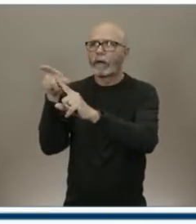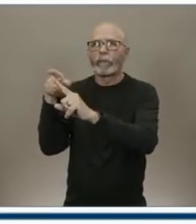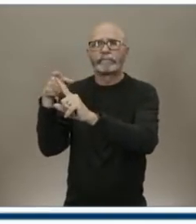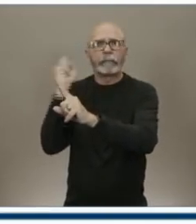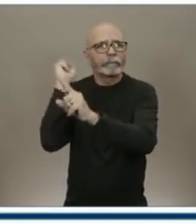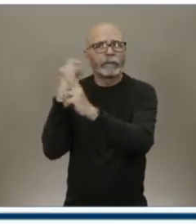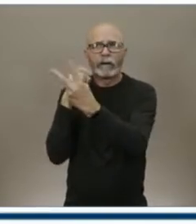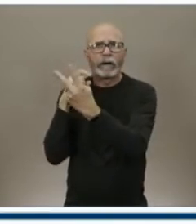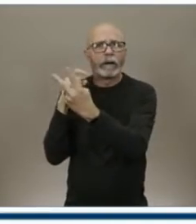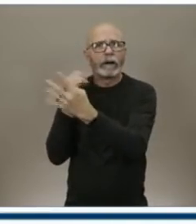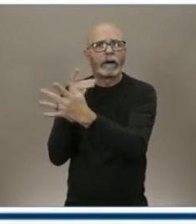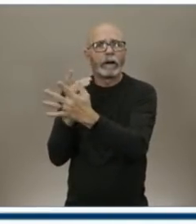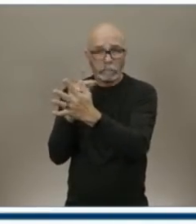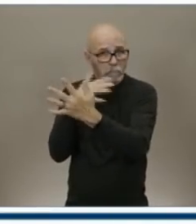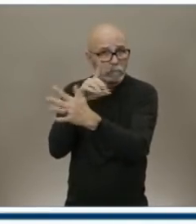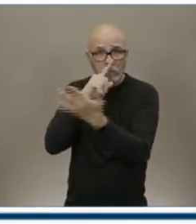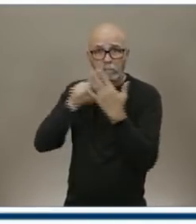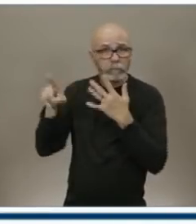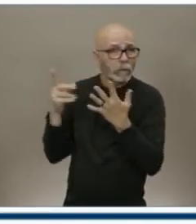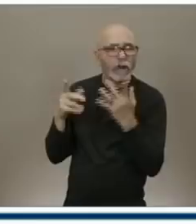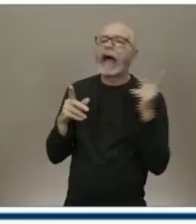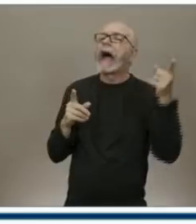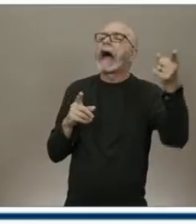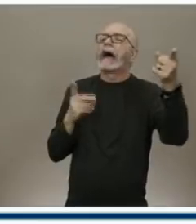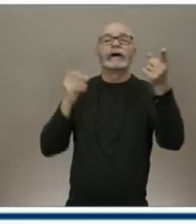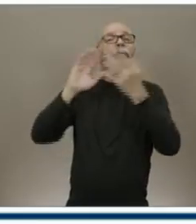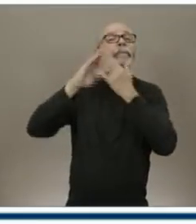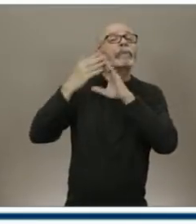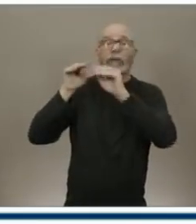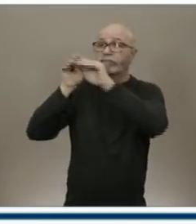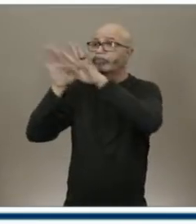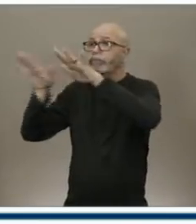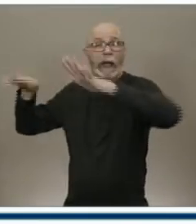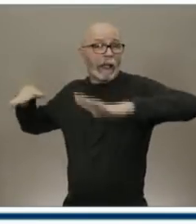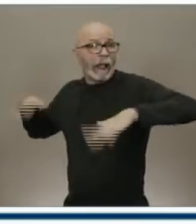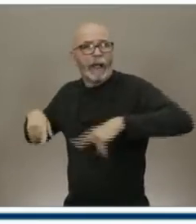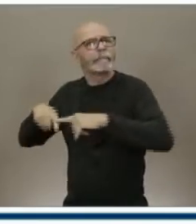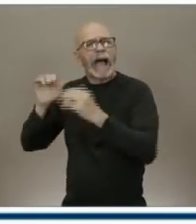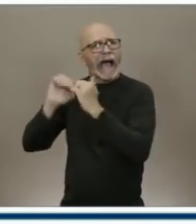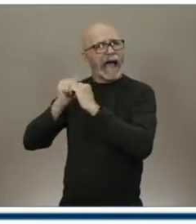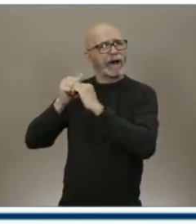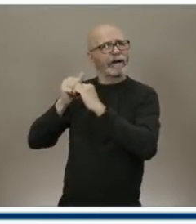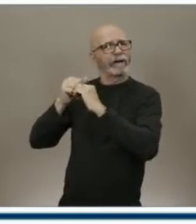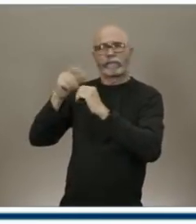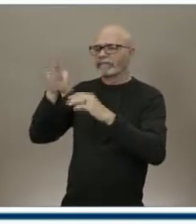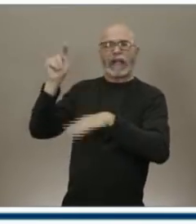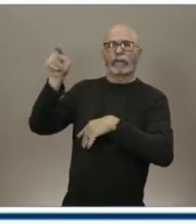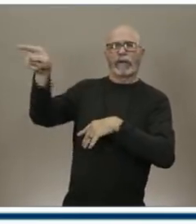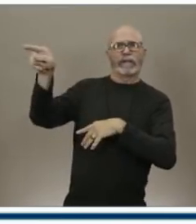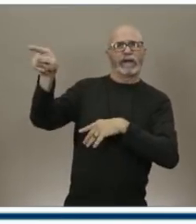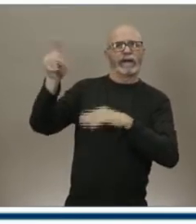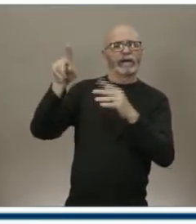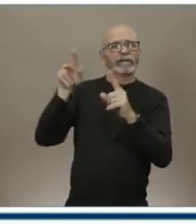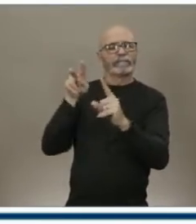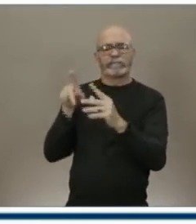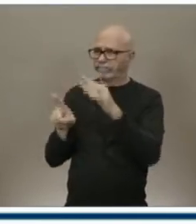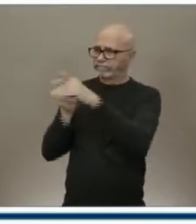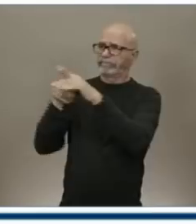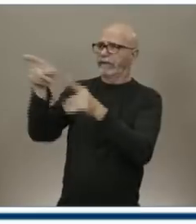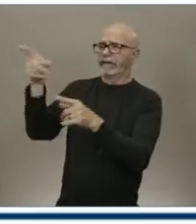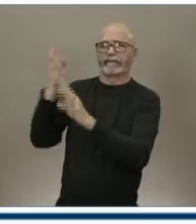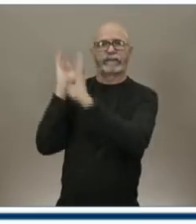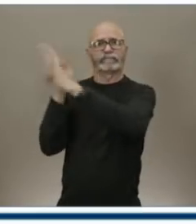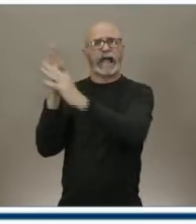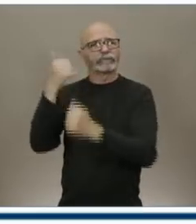have we nailed down how the virus made its way into the plant? We know the initial